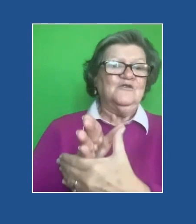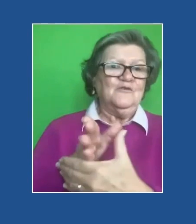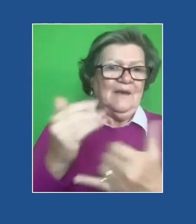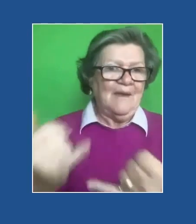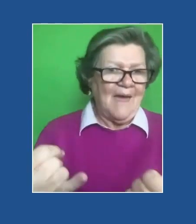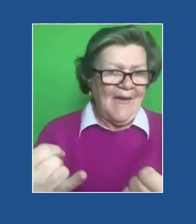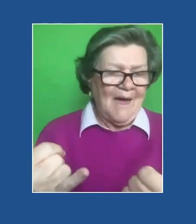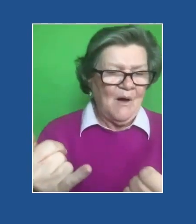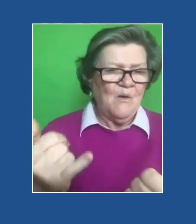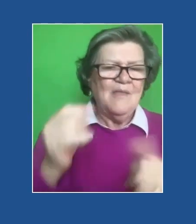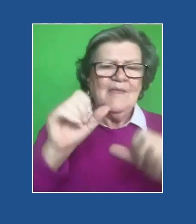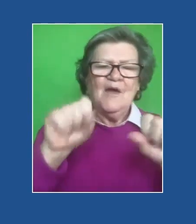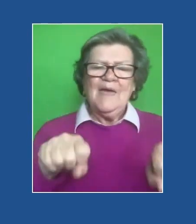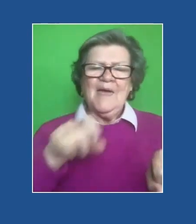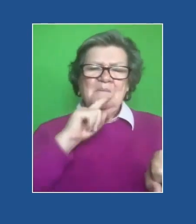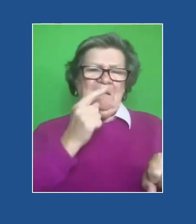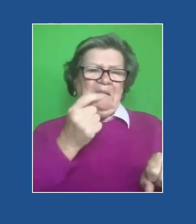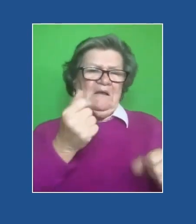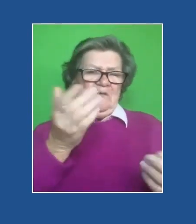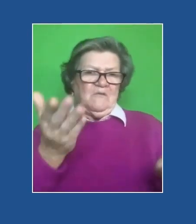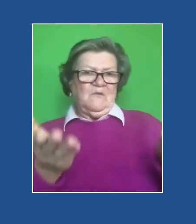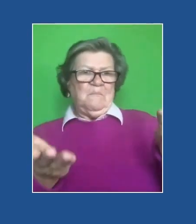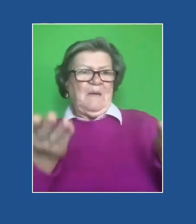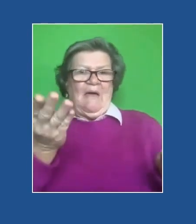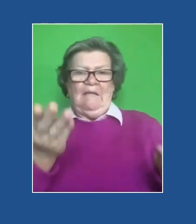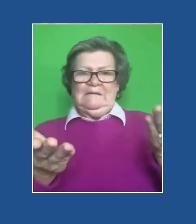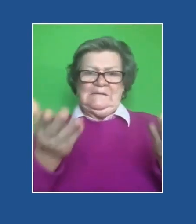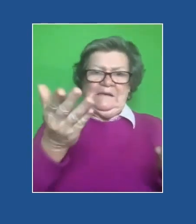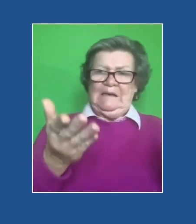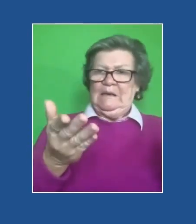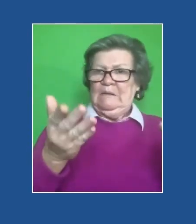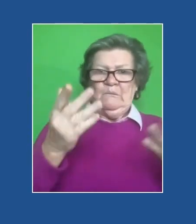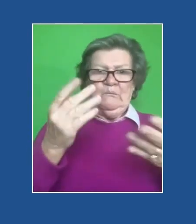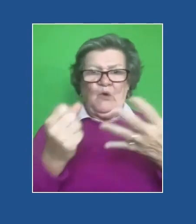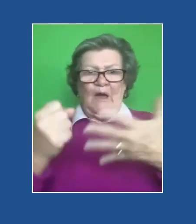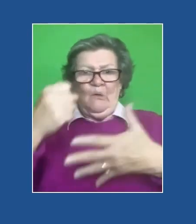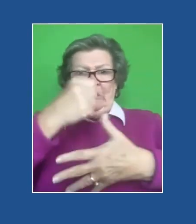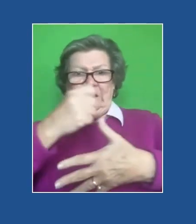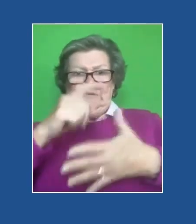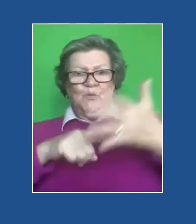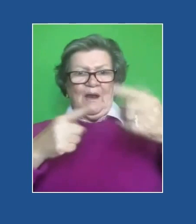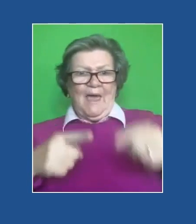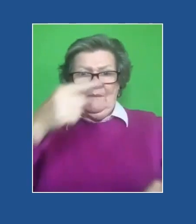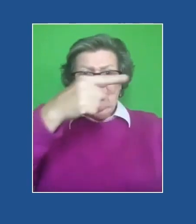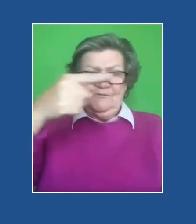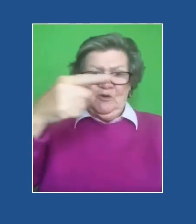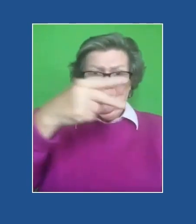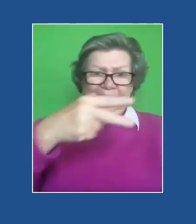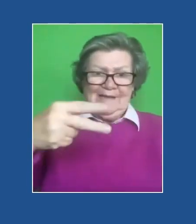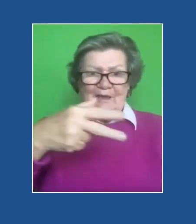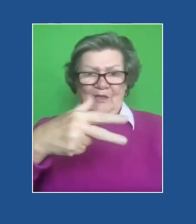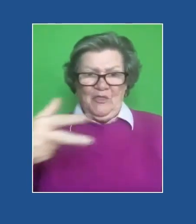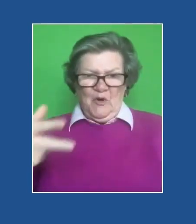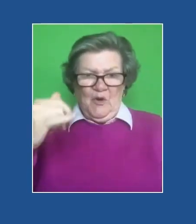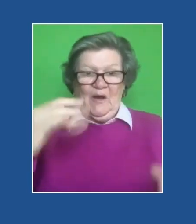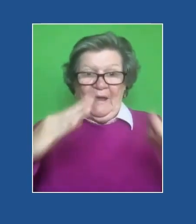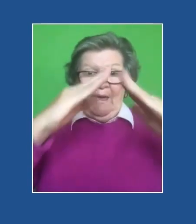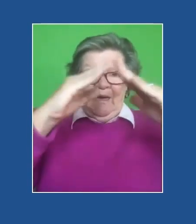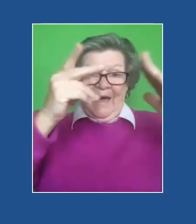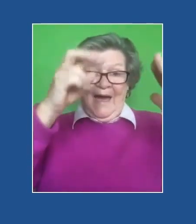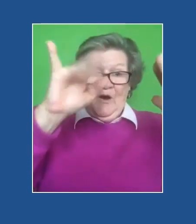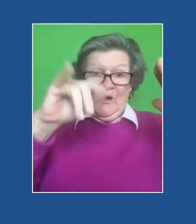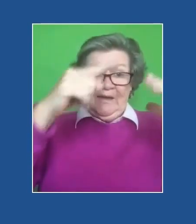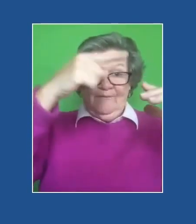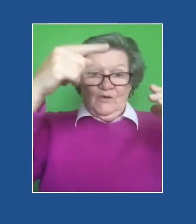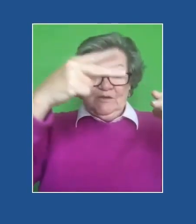bit of a balancing act in how do we prioritize both following our DBT treatment hierarchy and